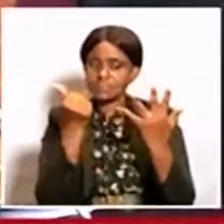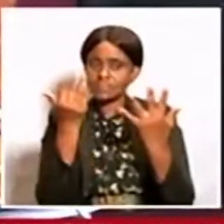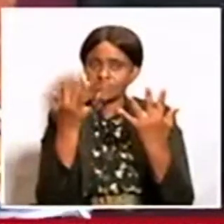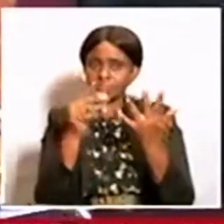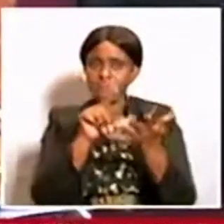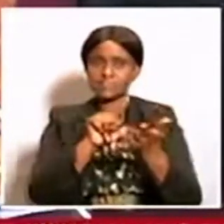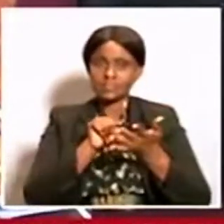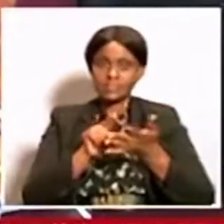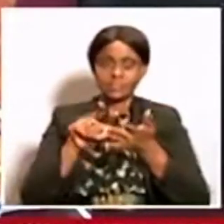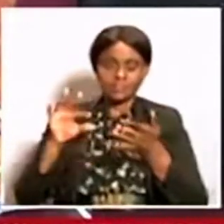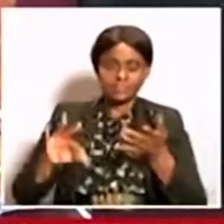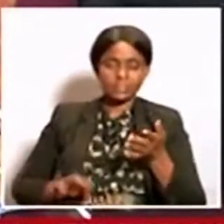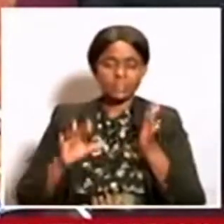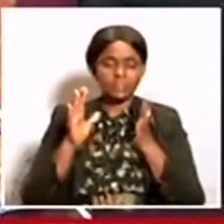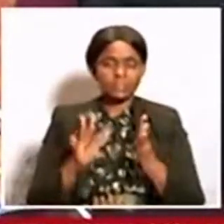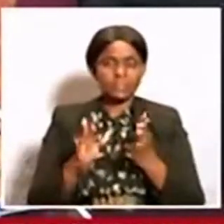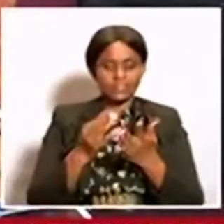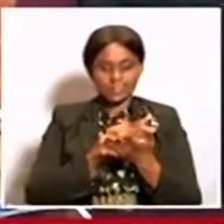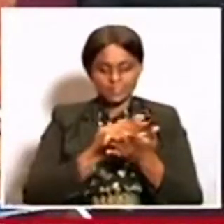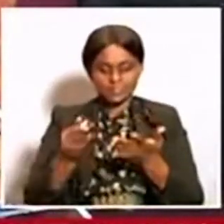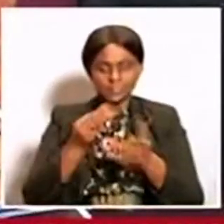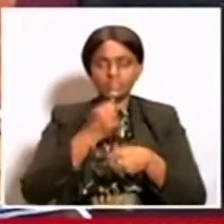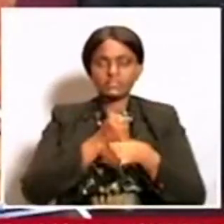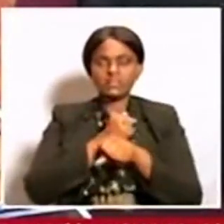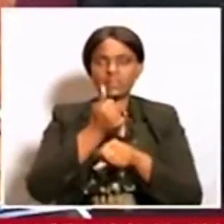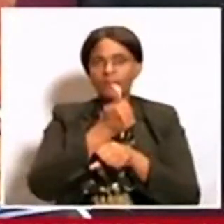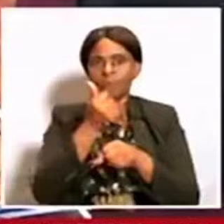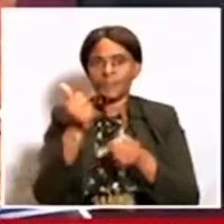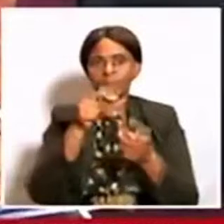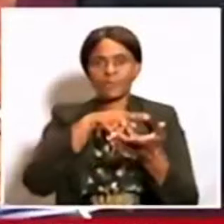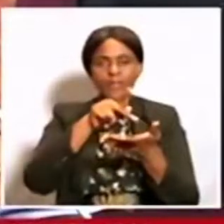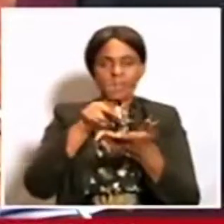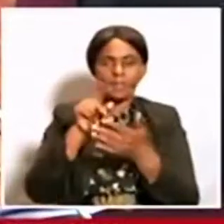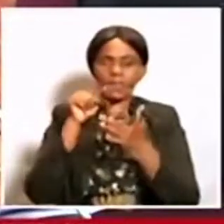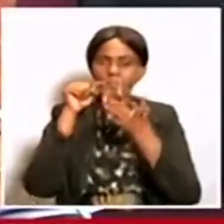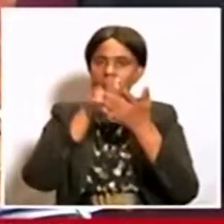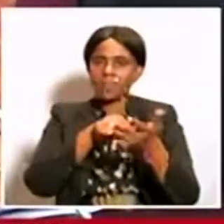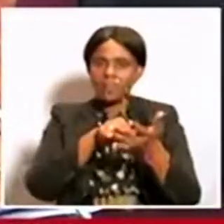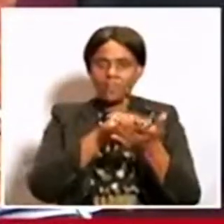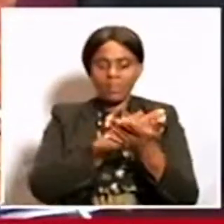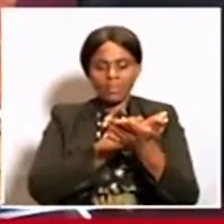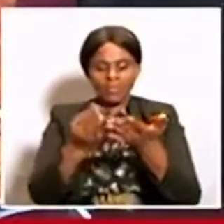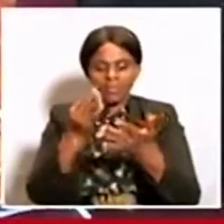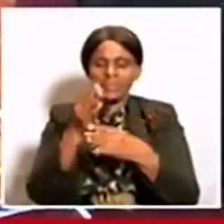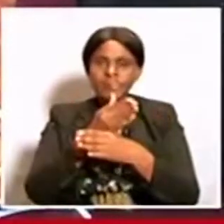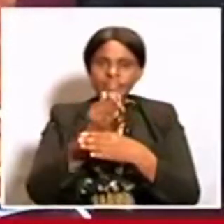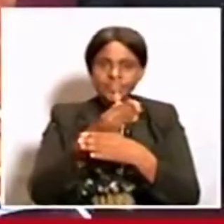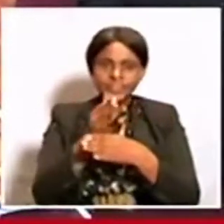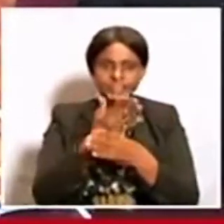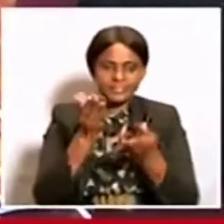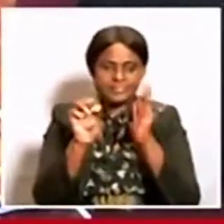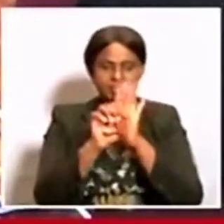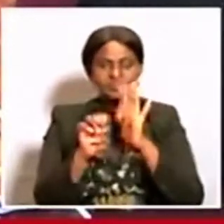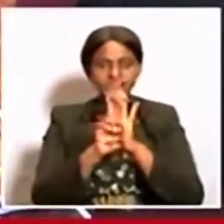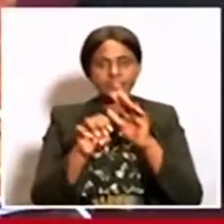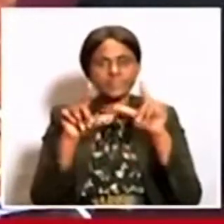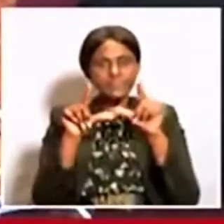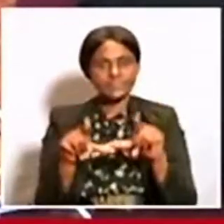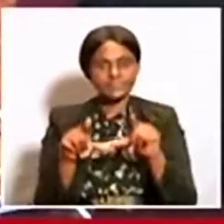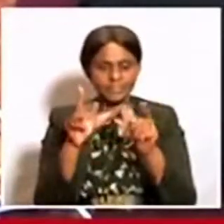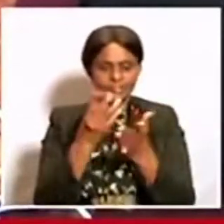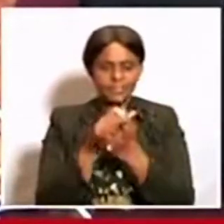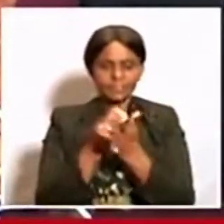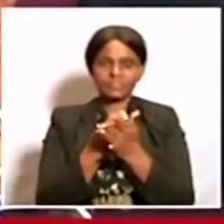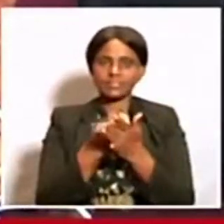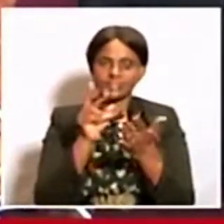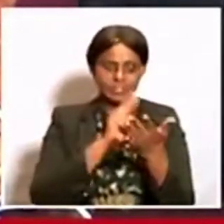loan beneficiaries failed to make any payment, citing failed businesses and low financial